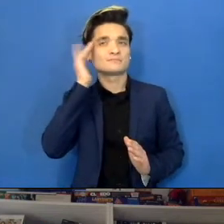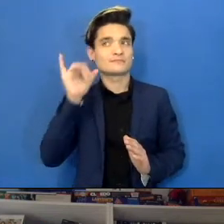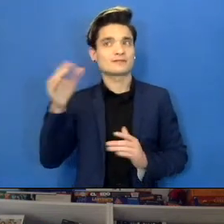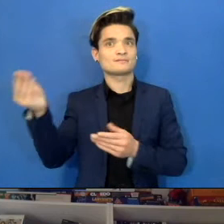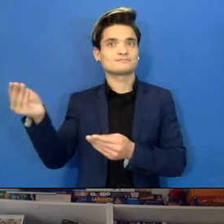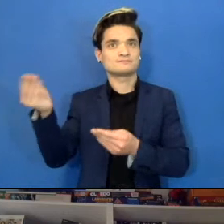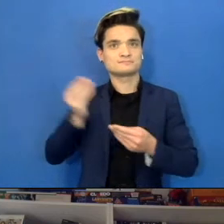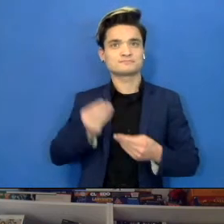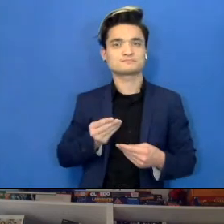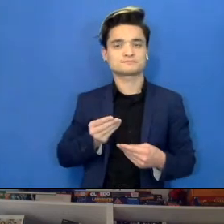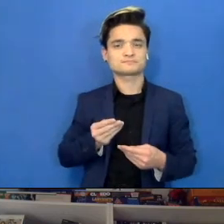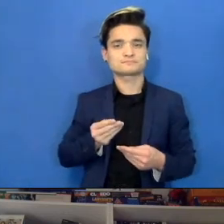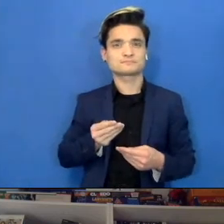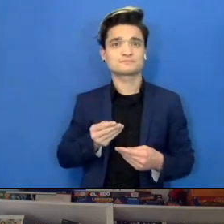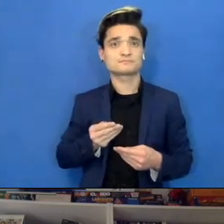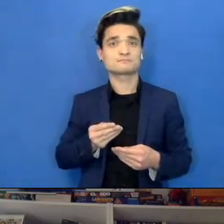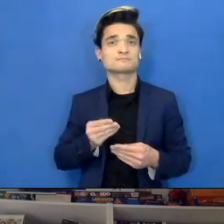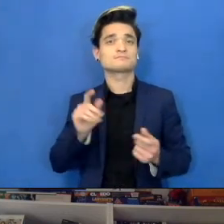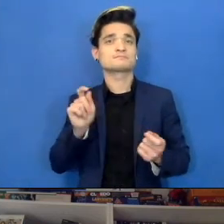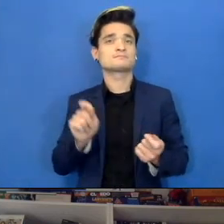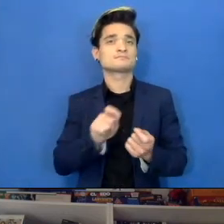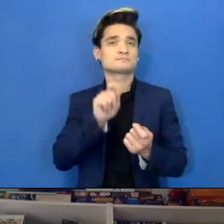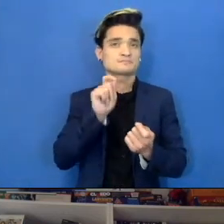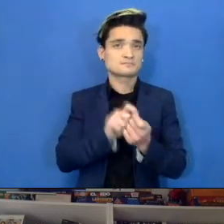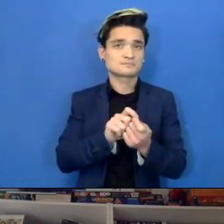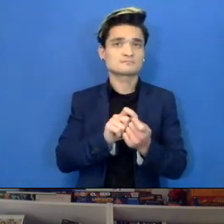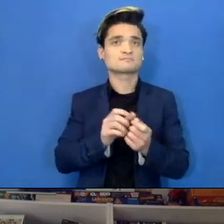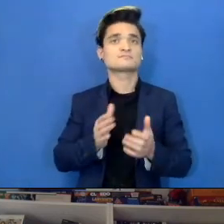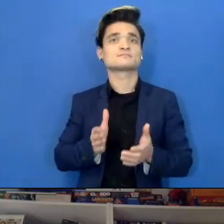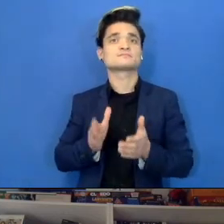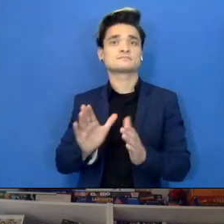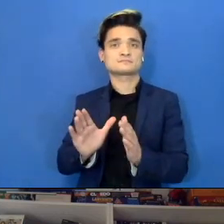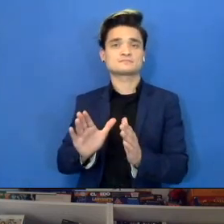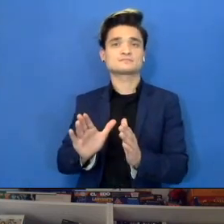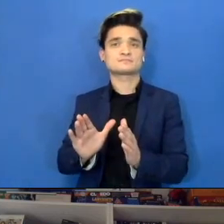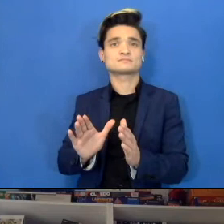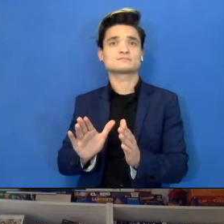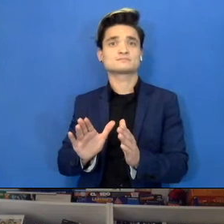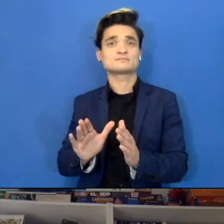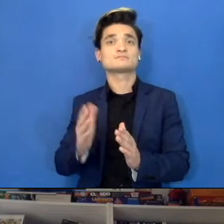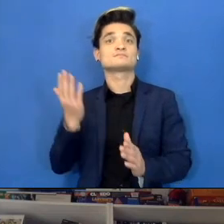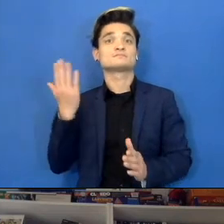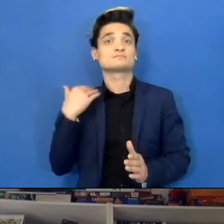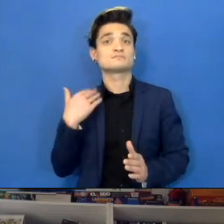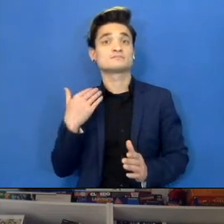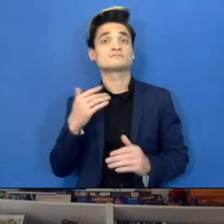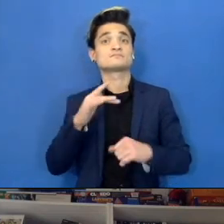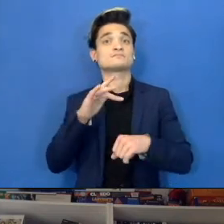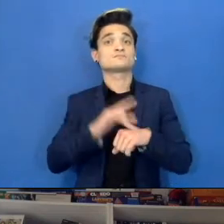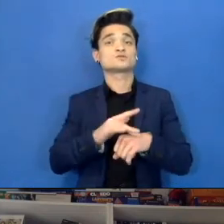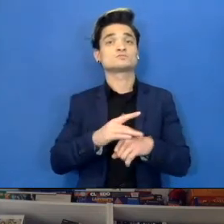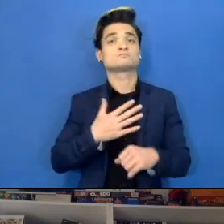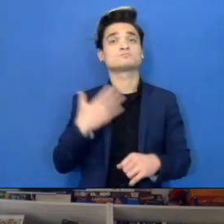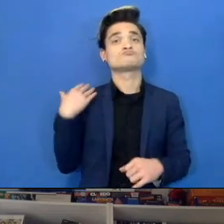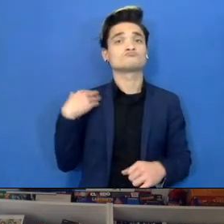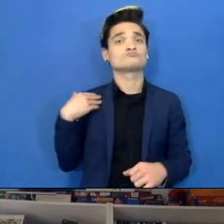specific. So we'll go back to the example of, are you going to touch my shoulder? I want to know exactly where you're going to touch. Where does it end?